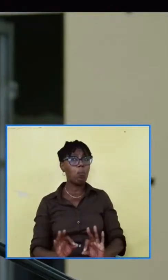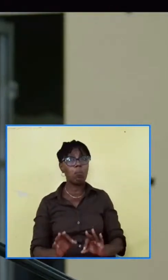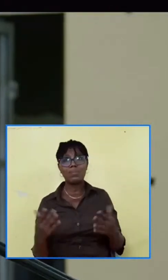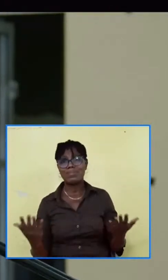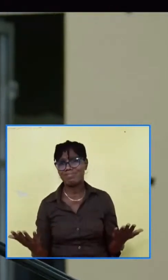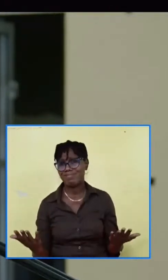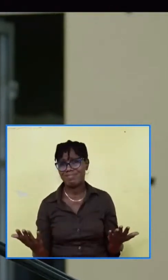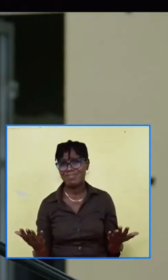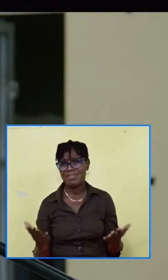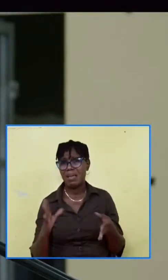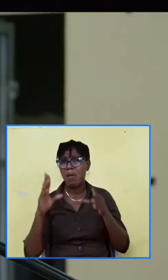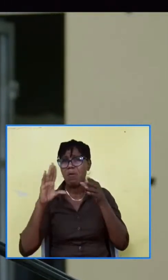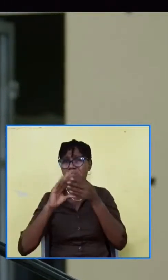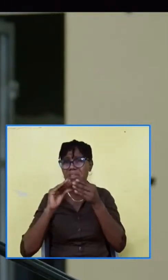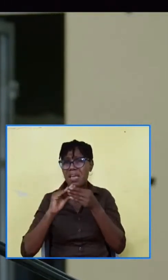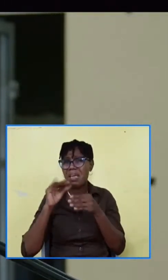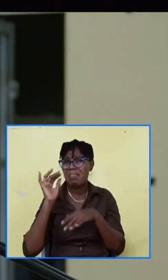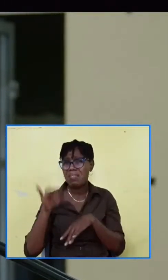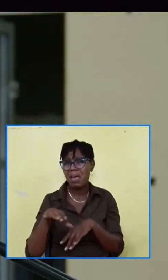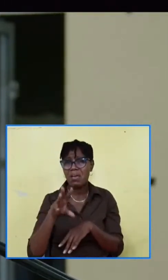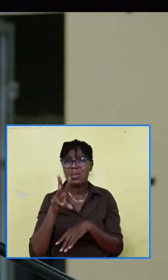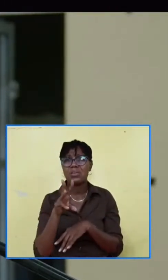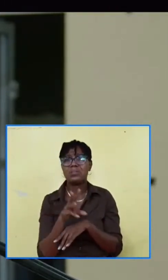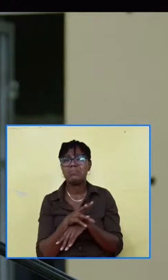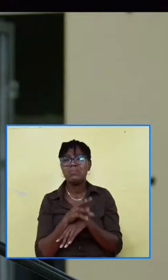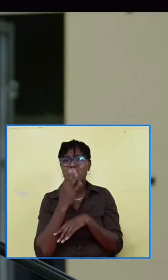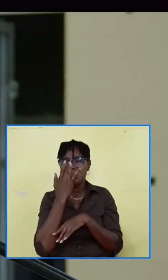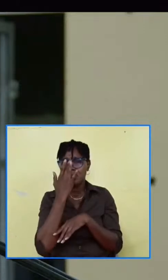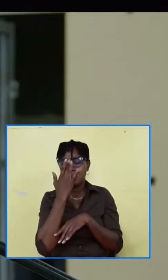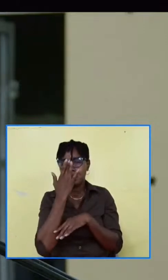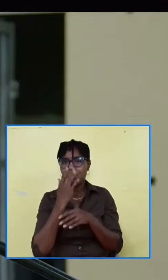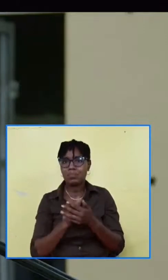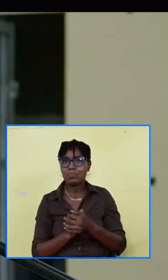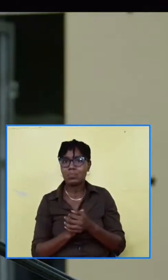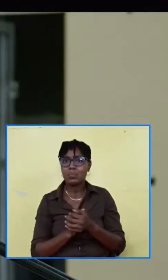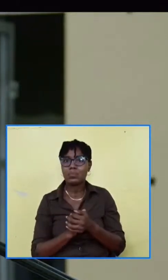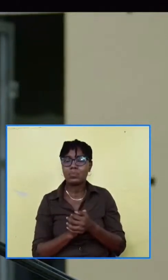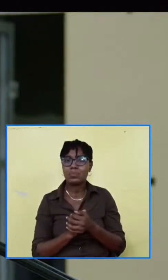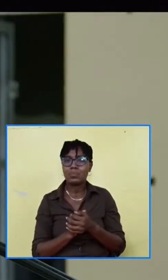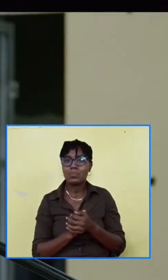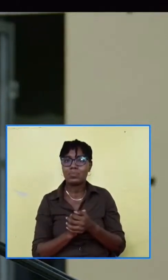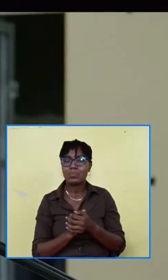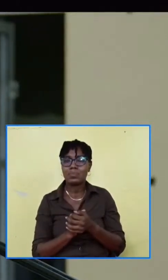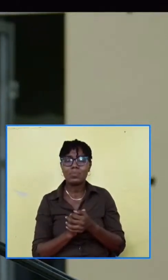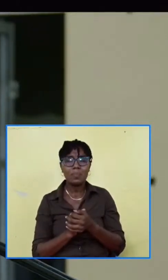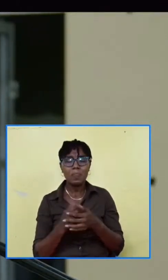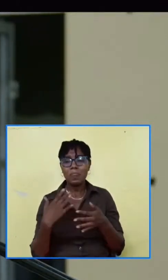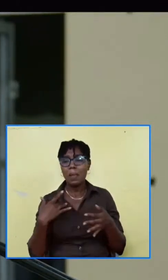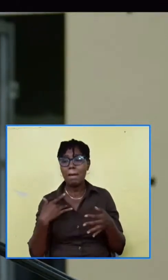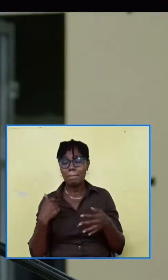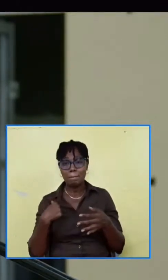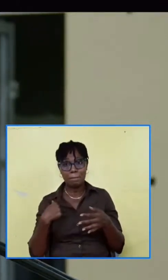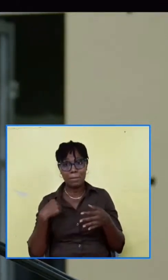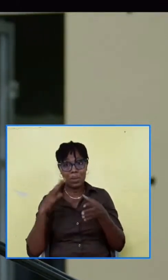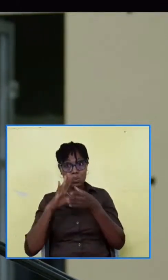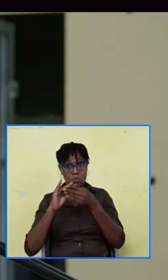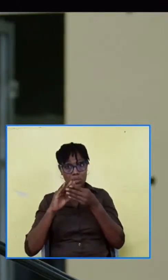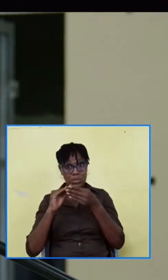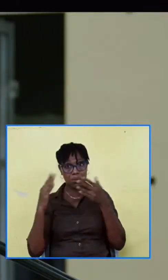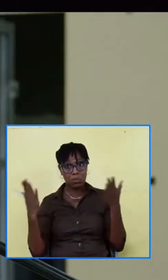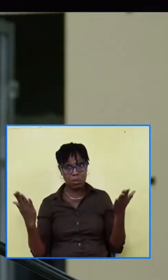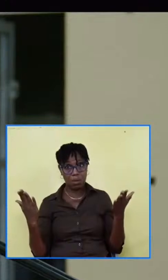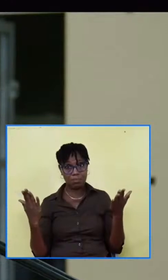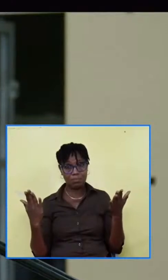think is in good taste. Right. I have a different phrasing for it, but I won't use it tonight. Well, let me hear it. No, I call